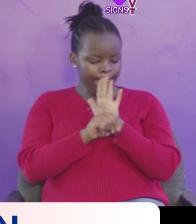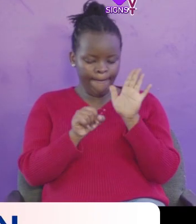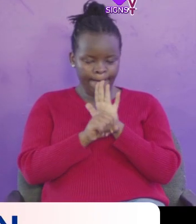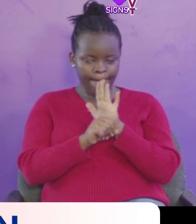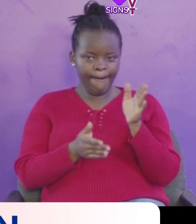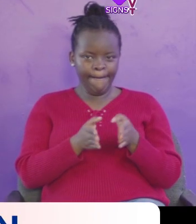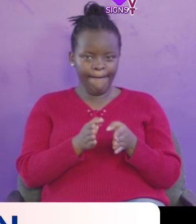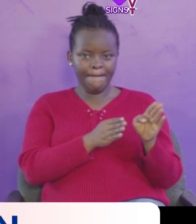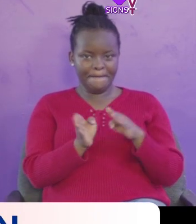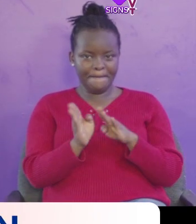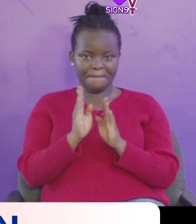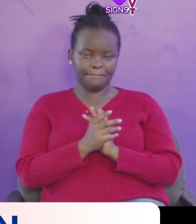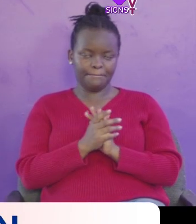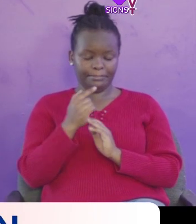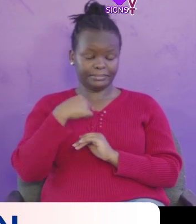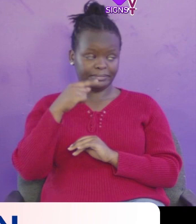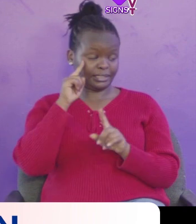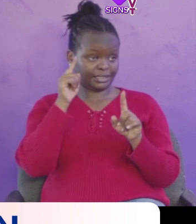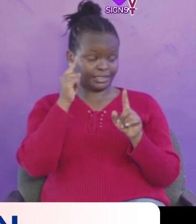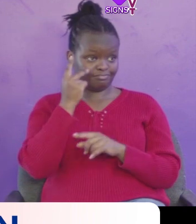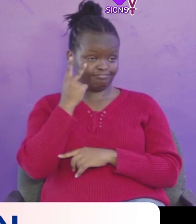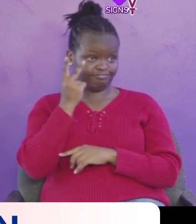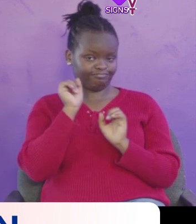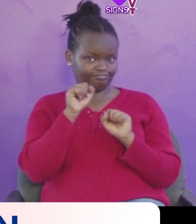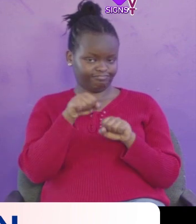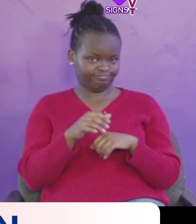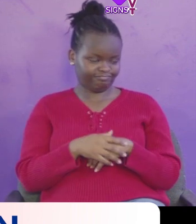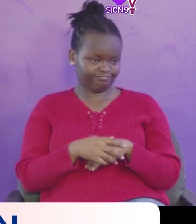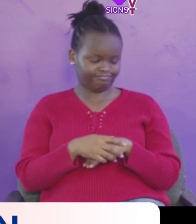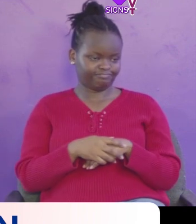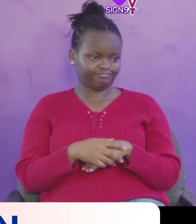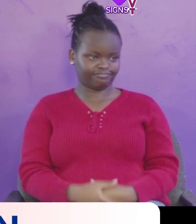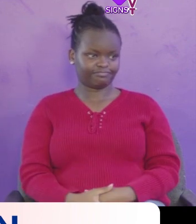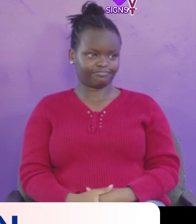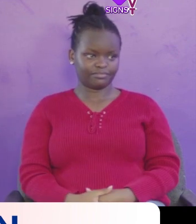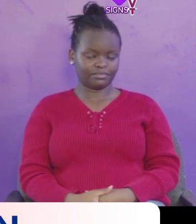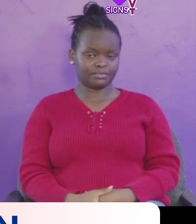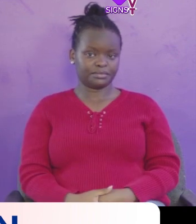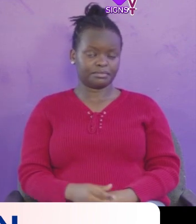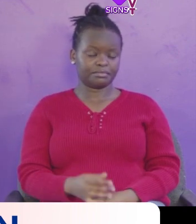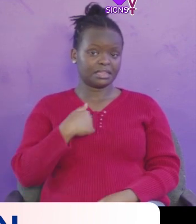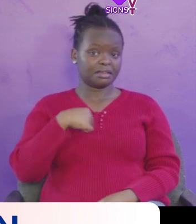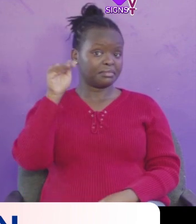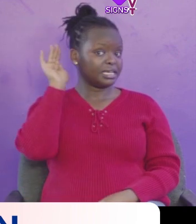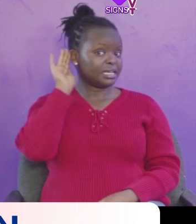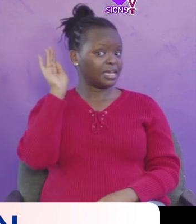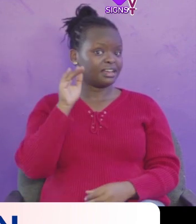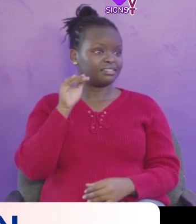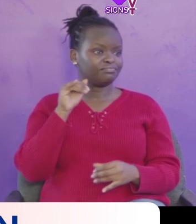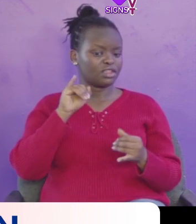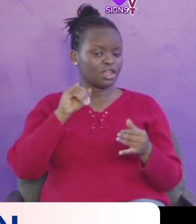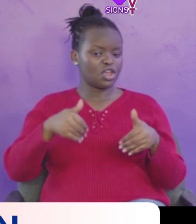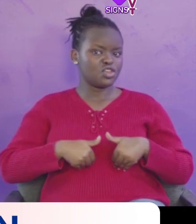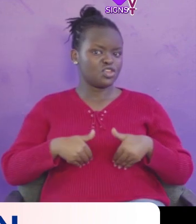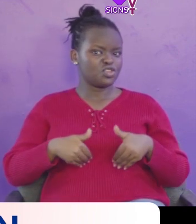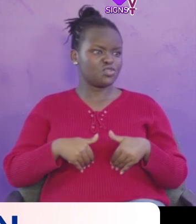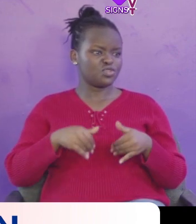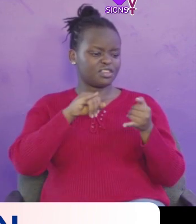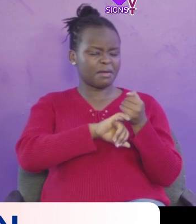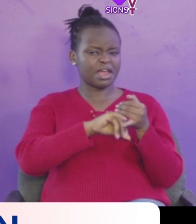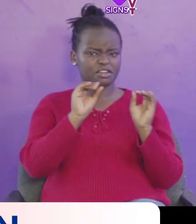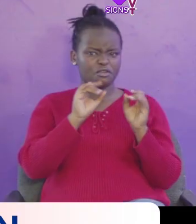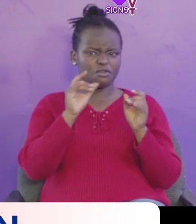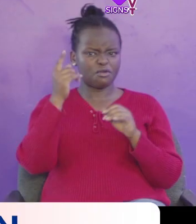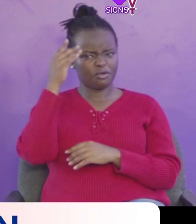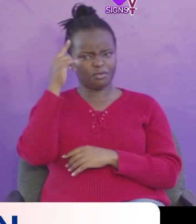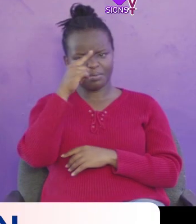ni pia unajua ndio mwaka nao. So great. Nilisikia mayouth hawaoi juu ya Hustler Fund ama ni vitu gani?